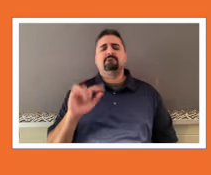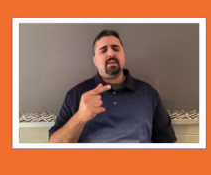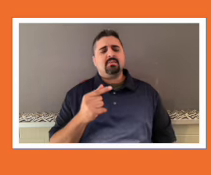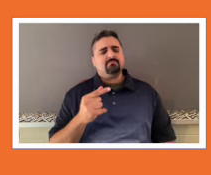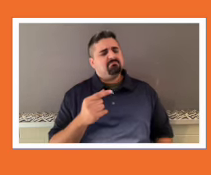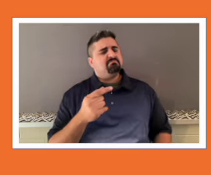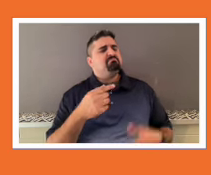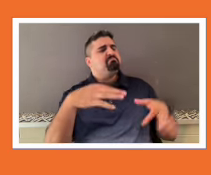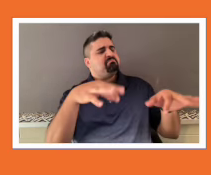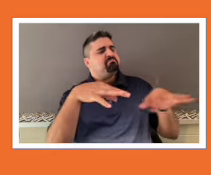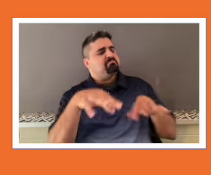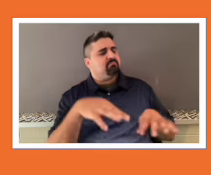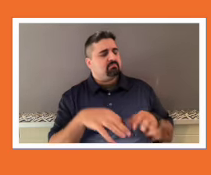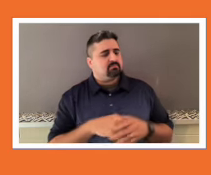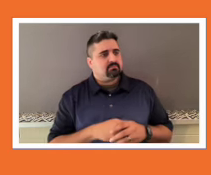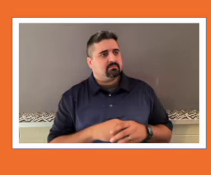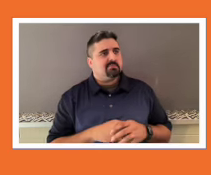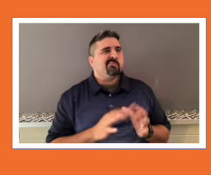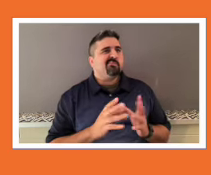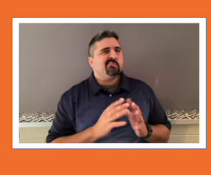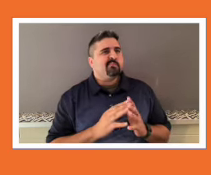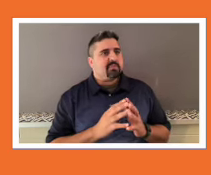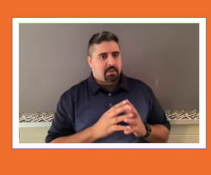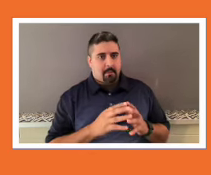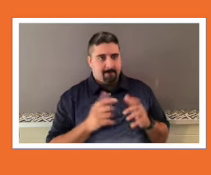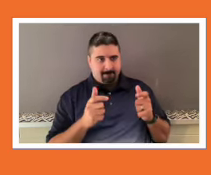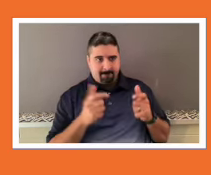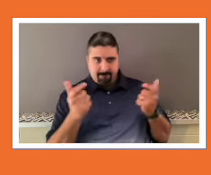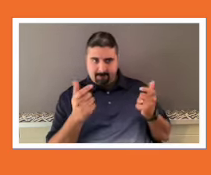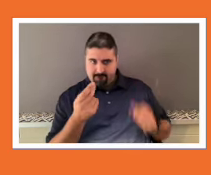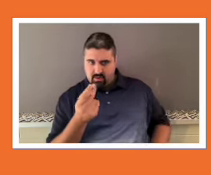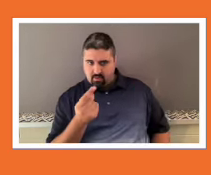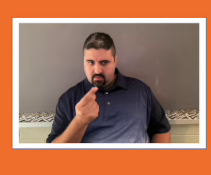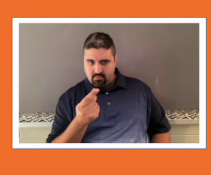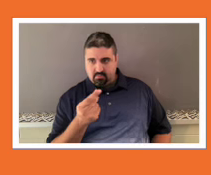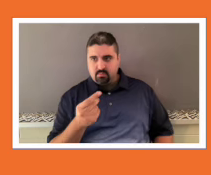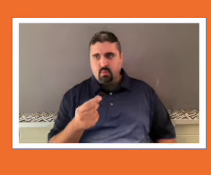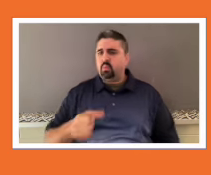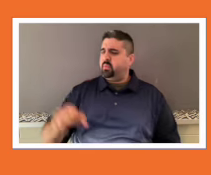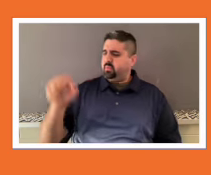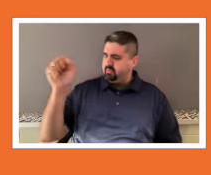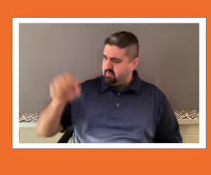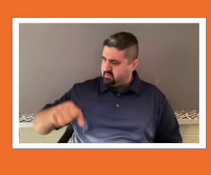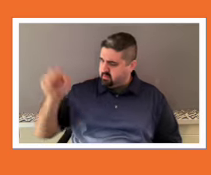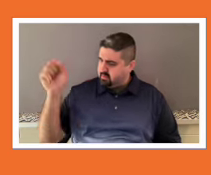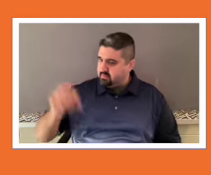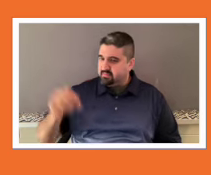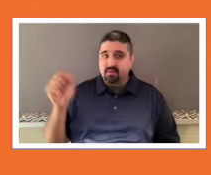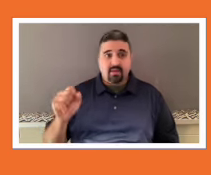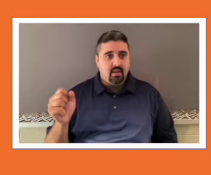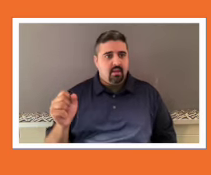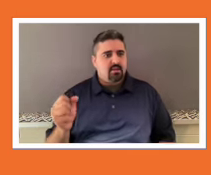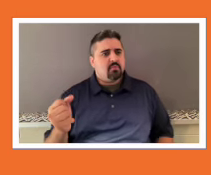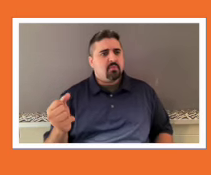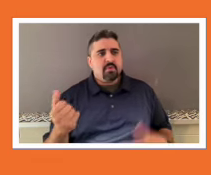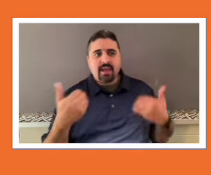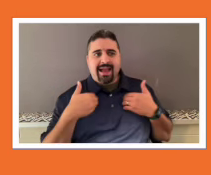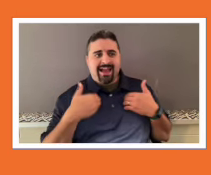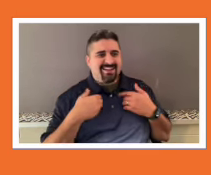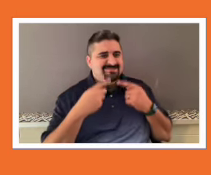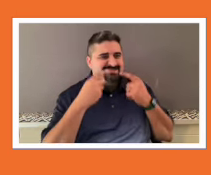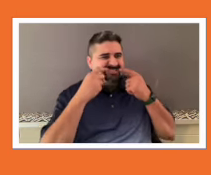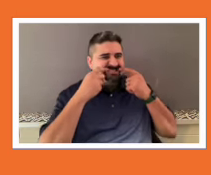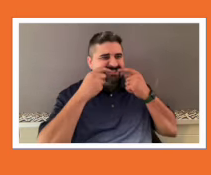me about Fang. Is he a big dog? Very big, Annie said. Does he